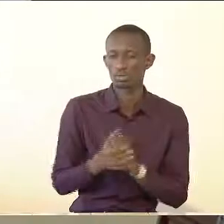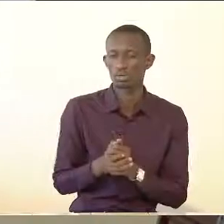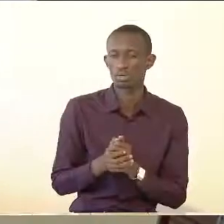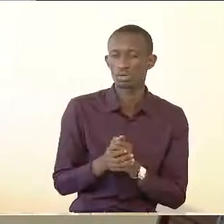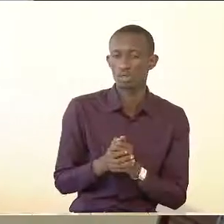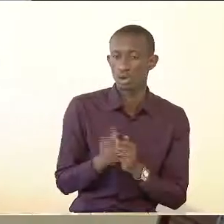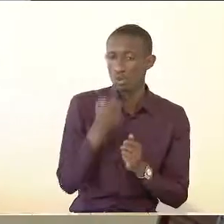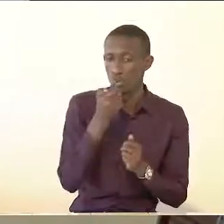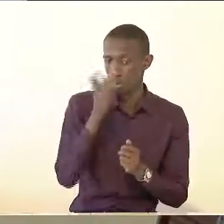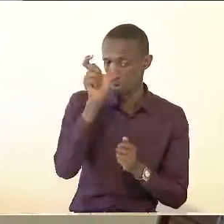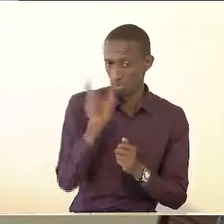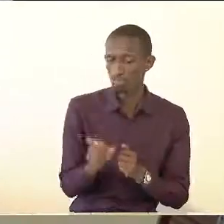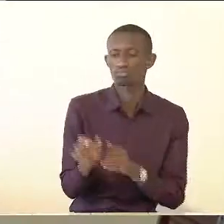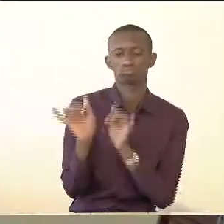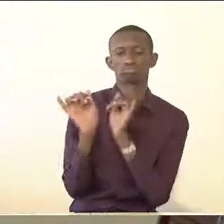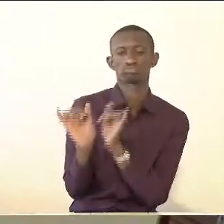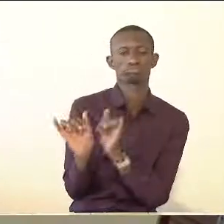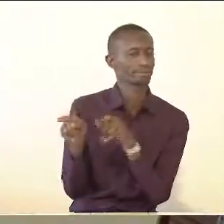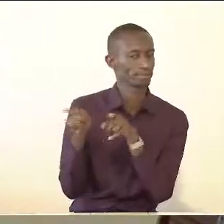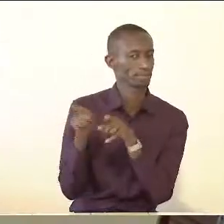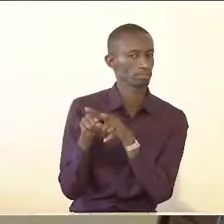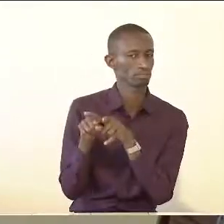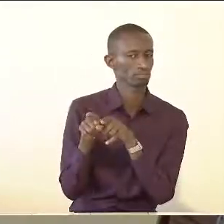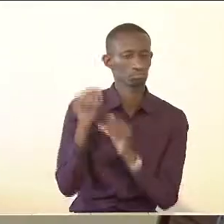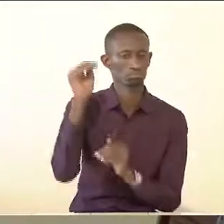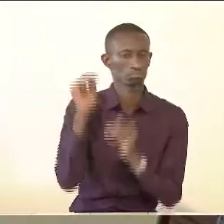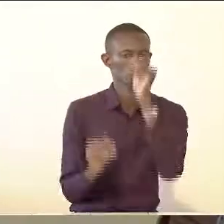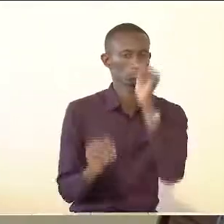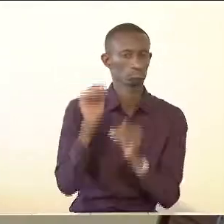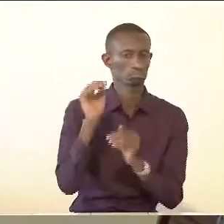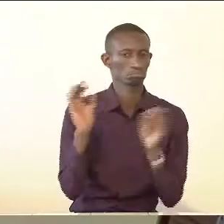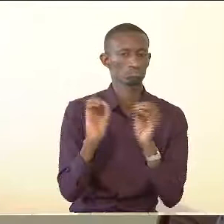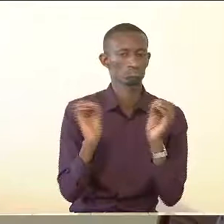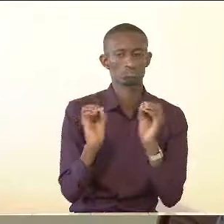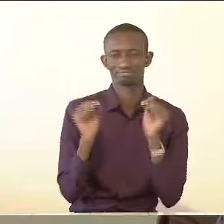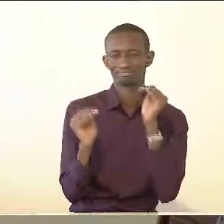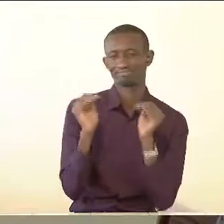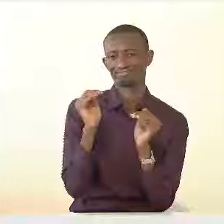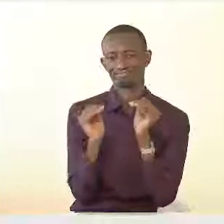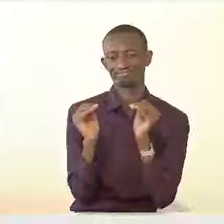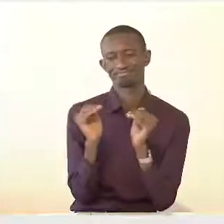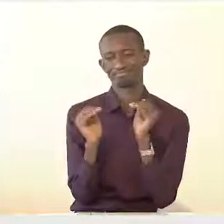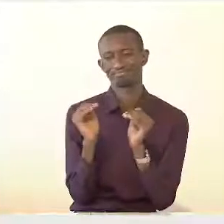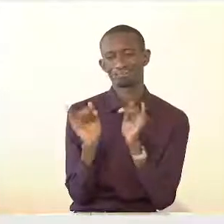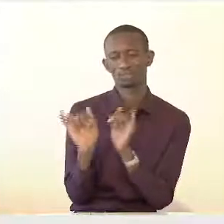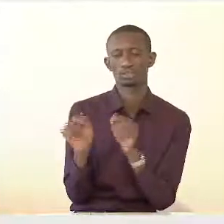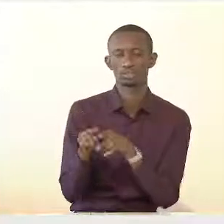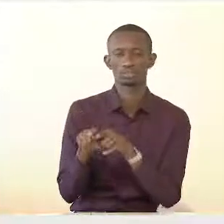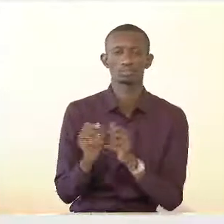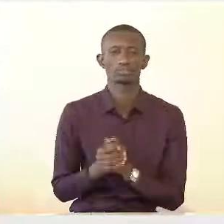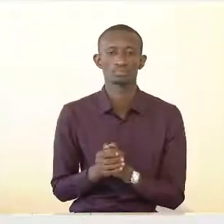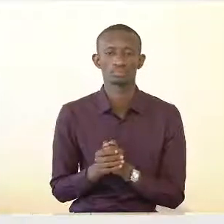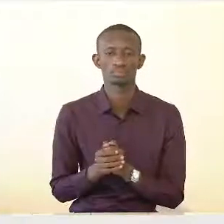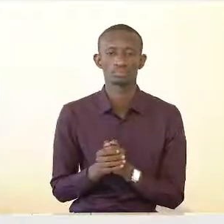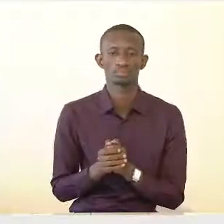factors. The body can generate heat by metabolic processes, which causes the change in body temperature.